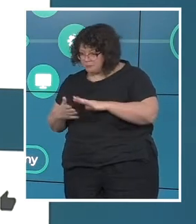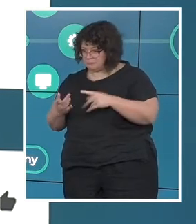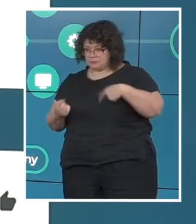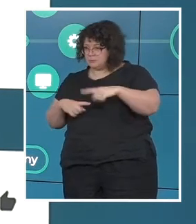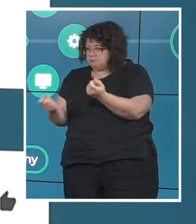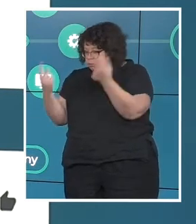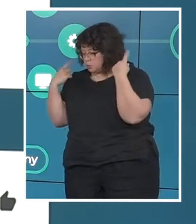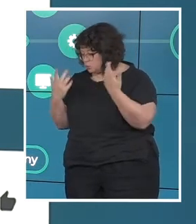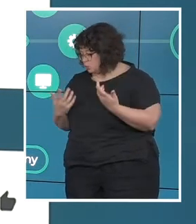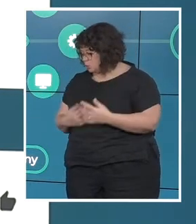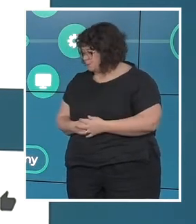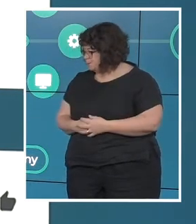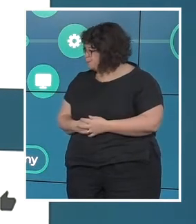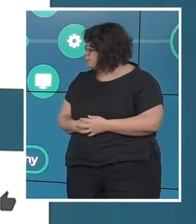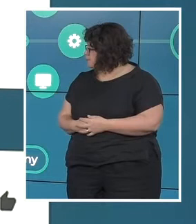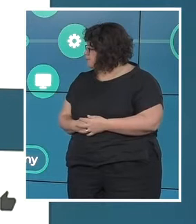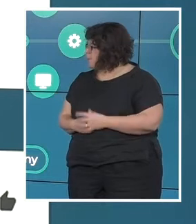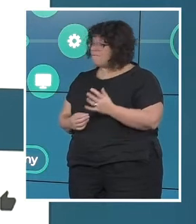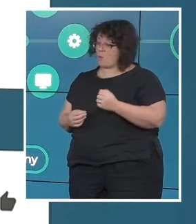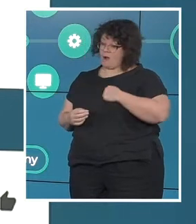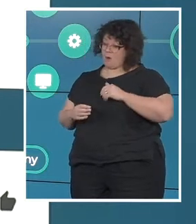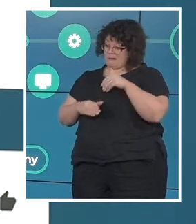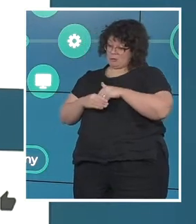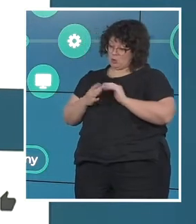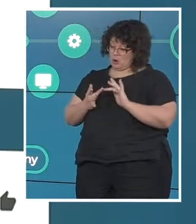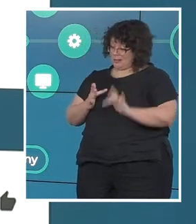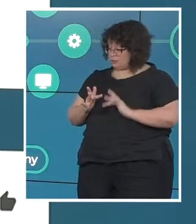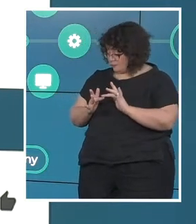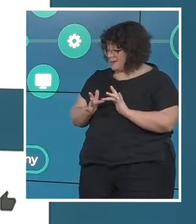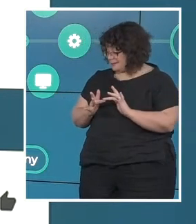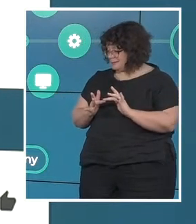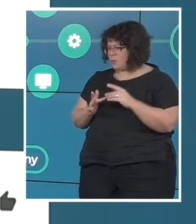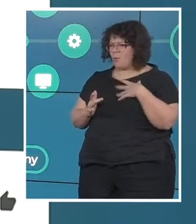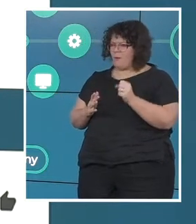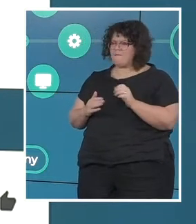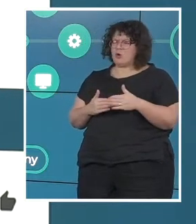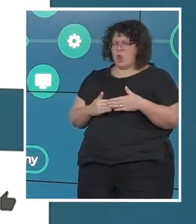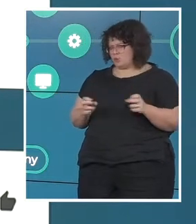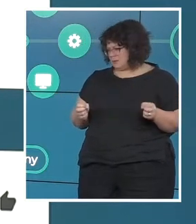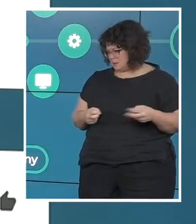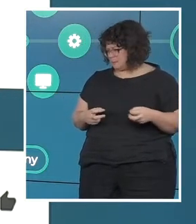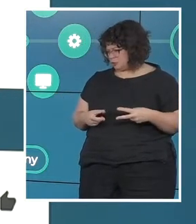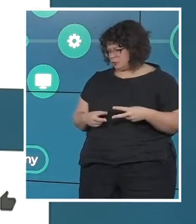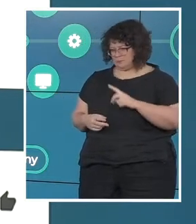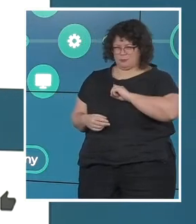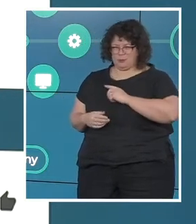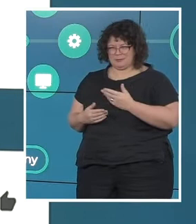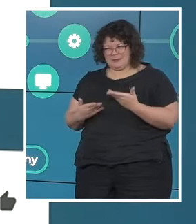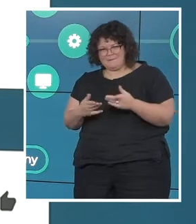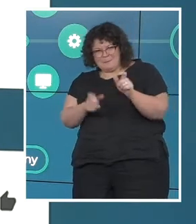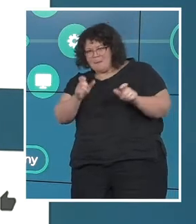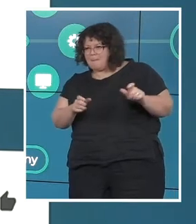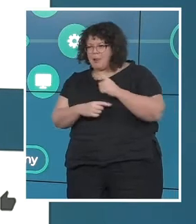closed captions because it gives people a choice. They might not need the captions or they might want them, but it's just kind of